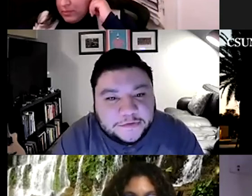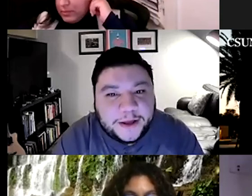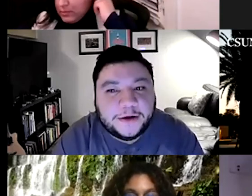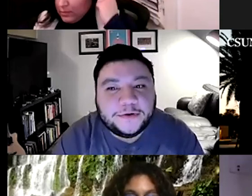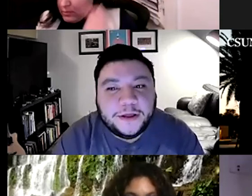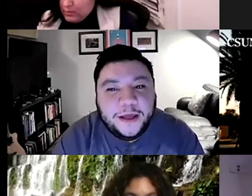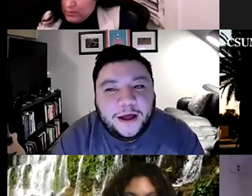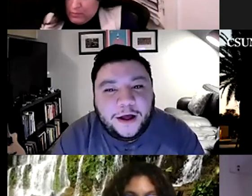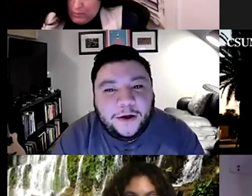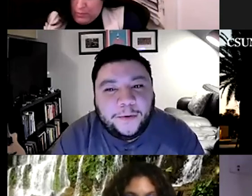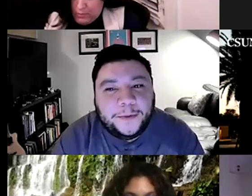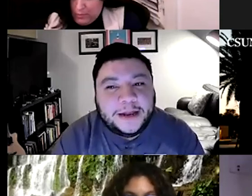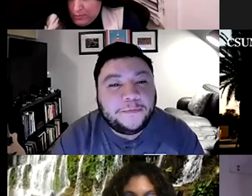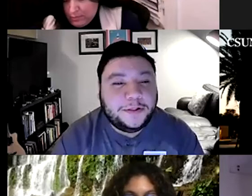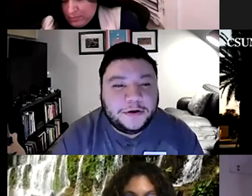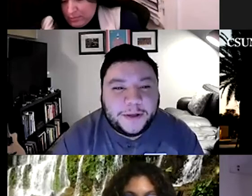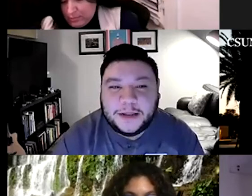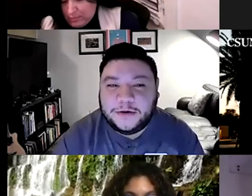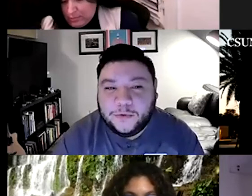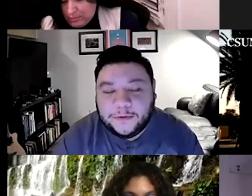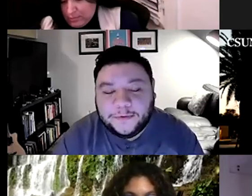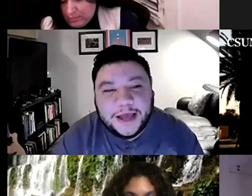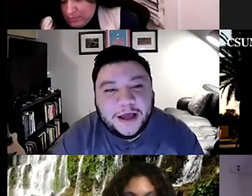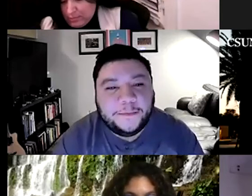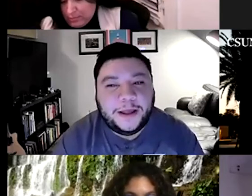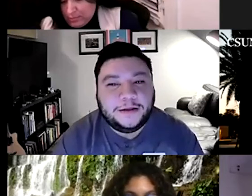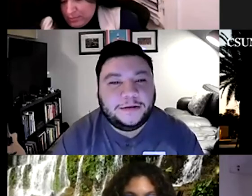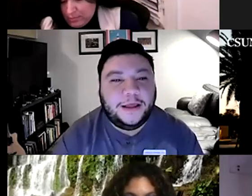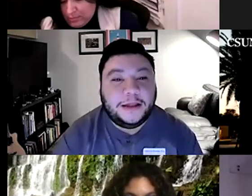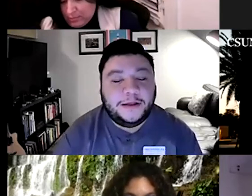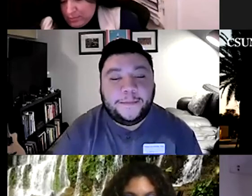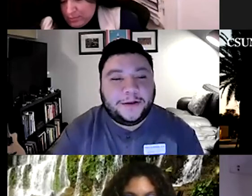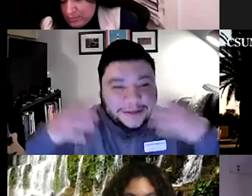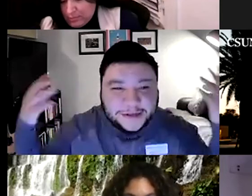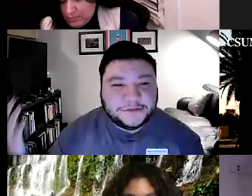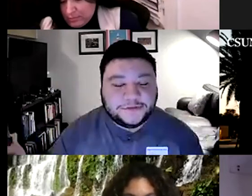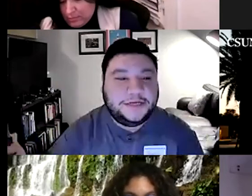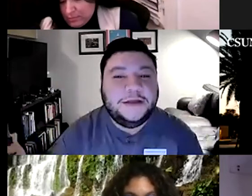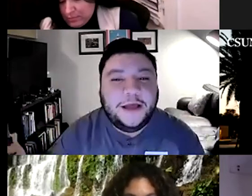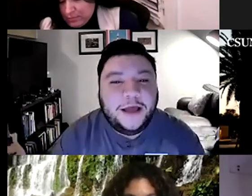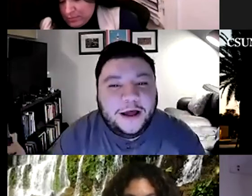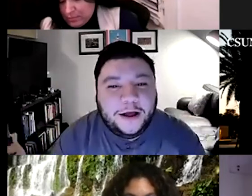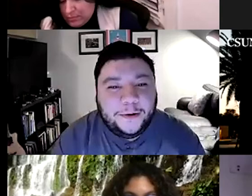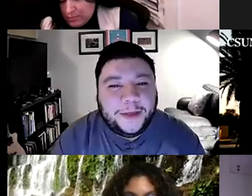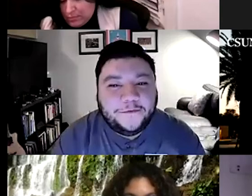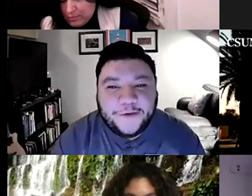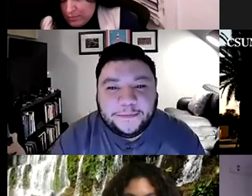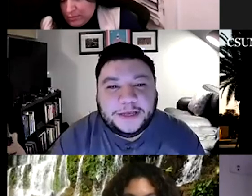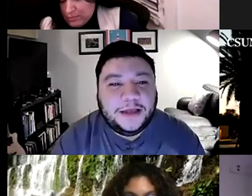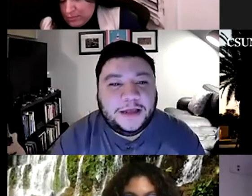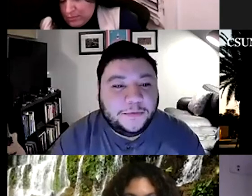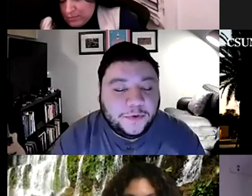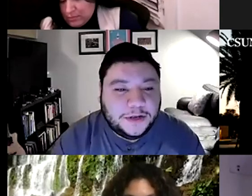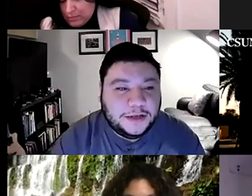curious about. It helped me learn about like who I really am and about like history, and